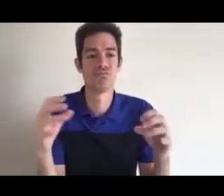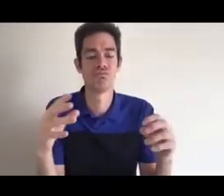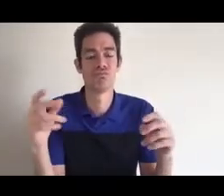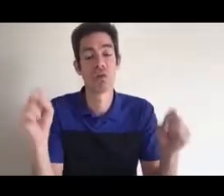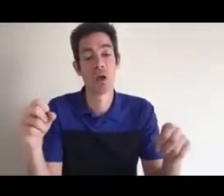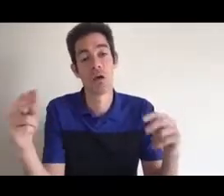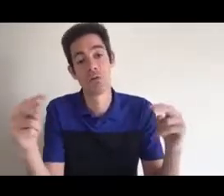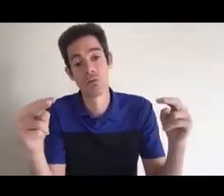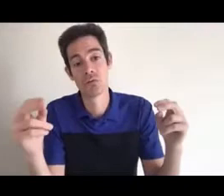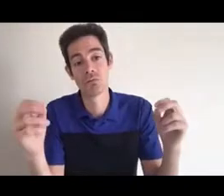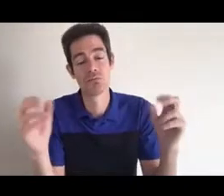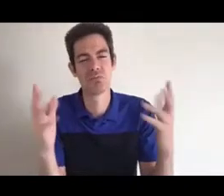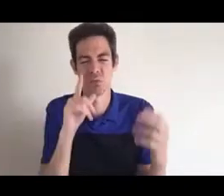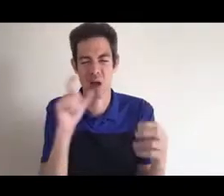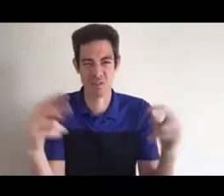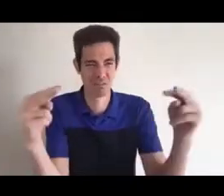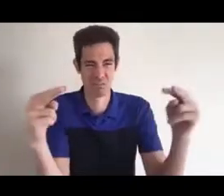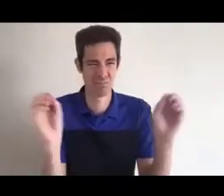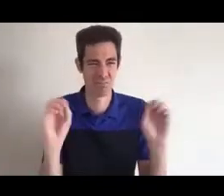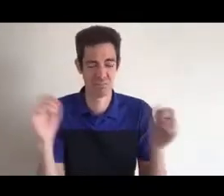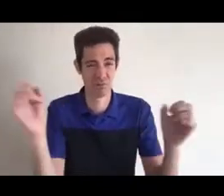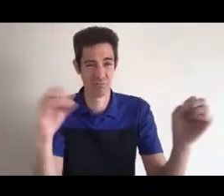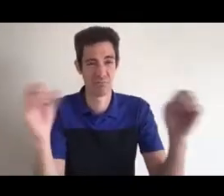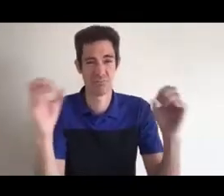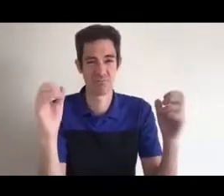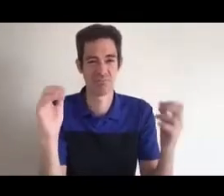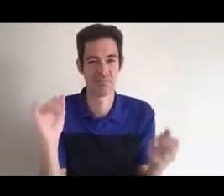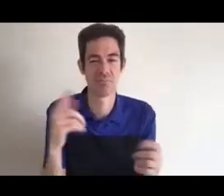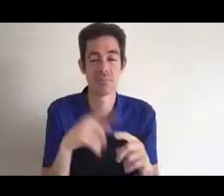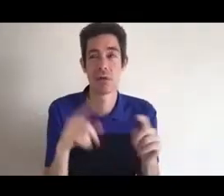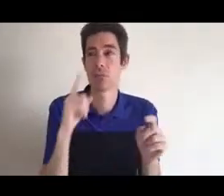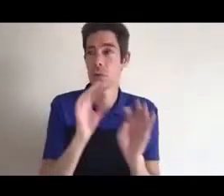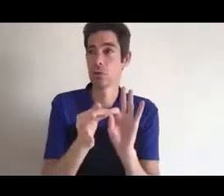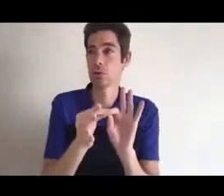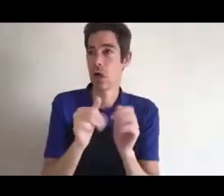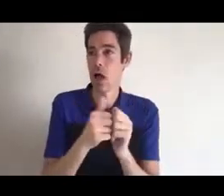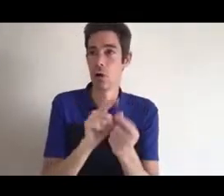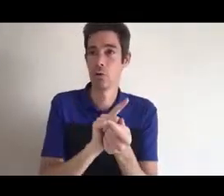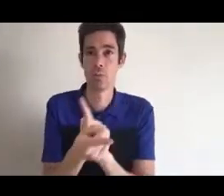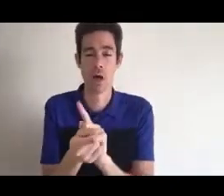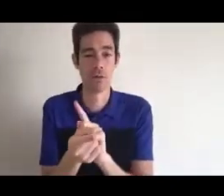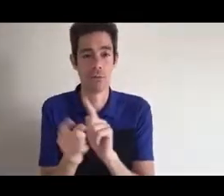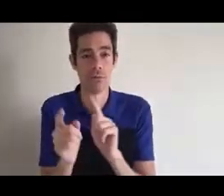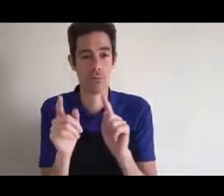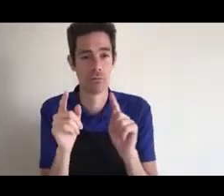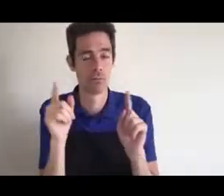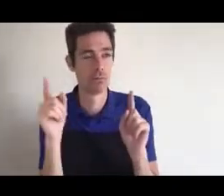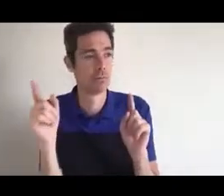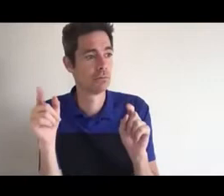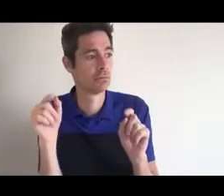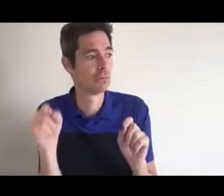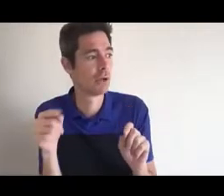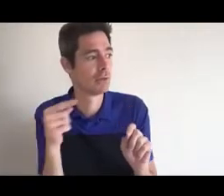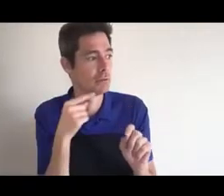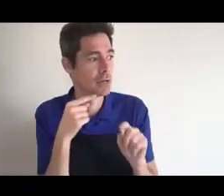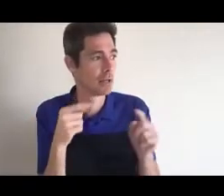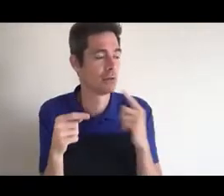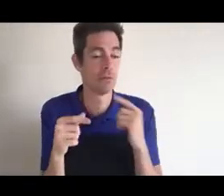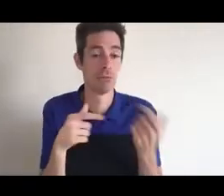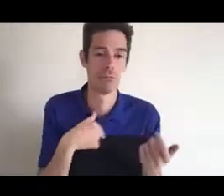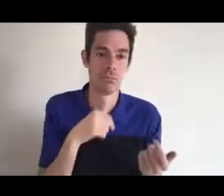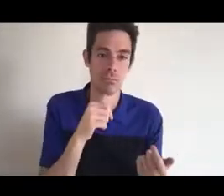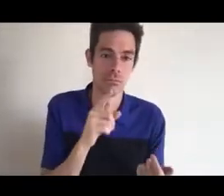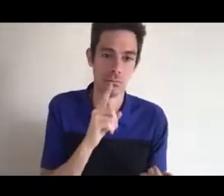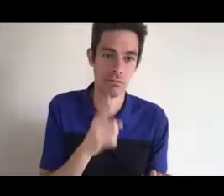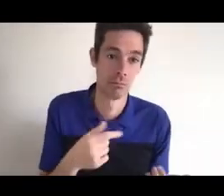not necessary. It's in the sign. So, and again, they don't even have to be looking. It's just the signing back and forth. So I think as an interpreter, how would